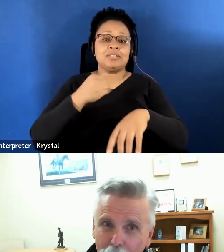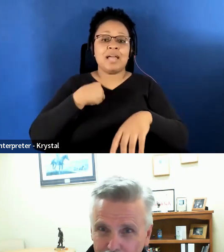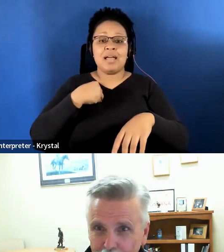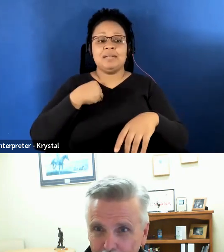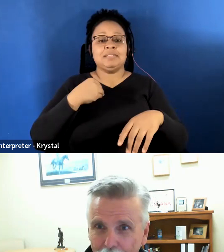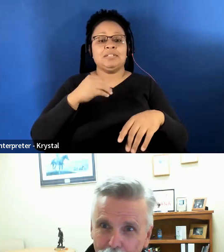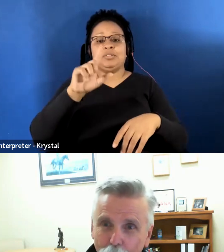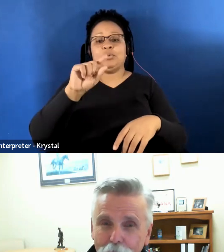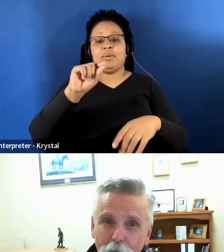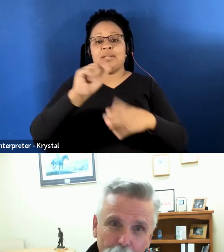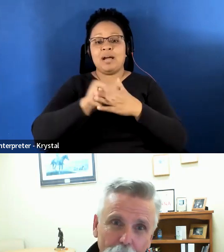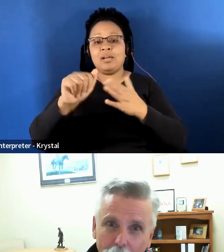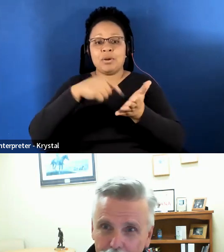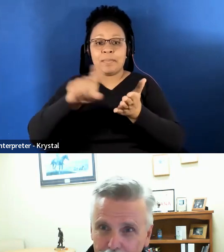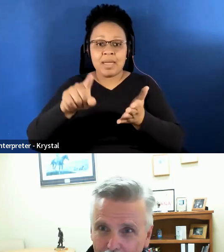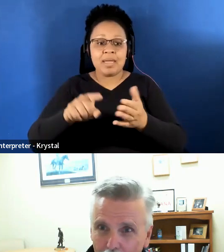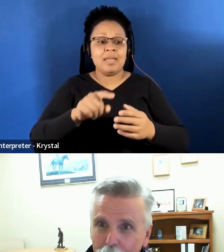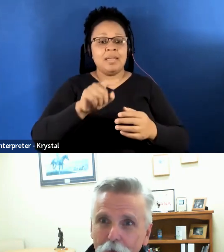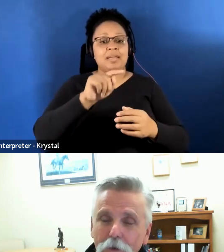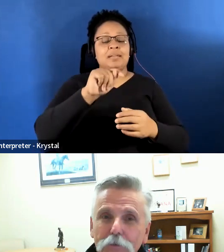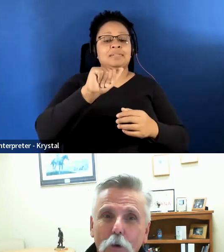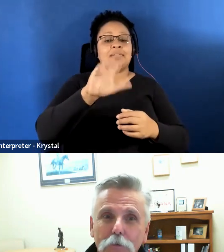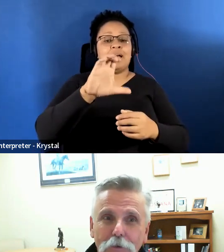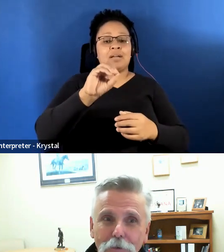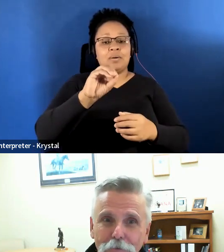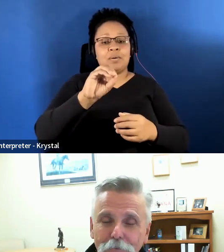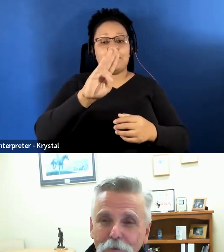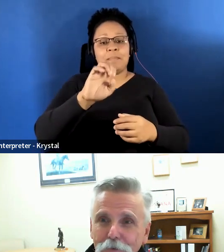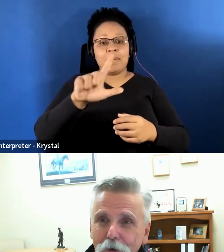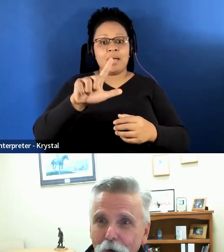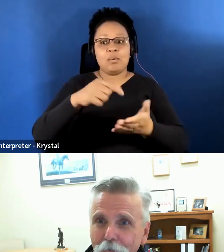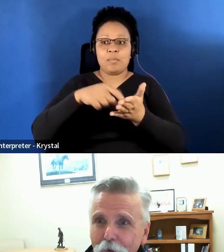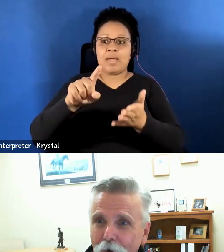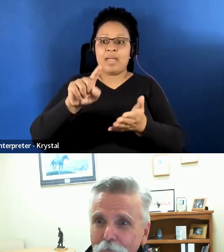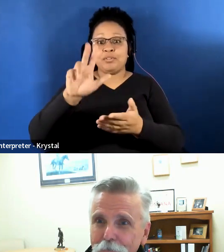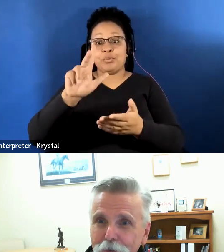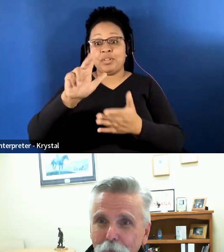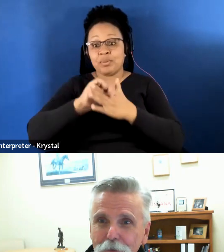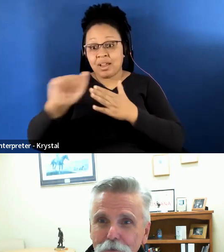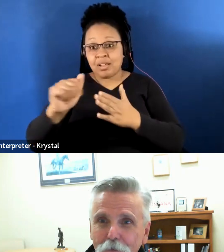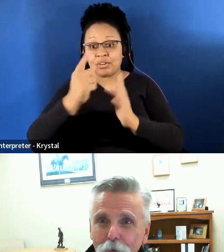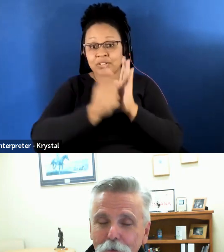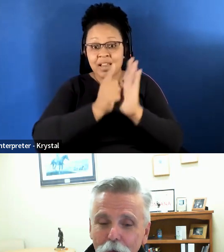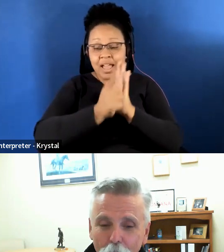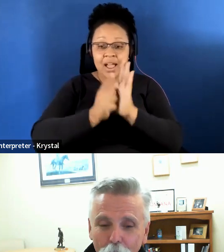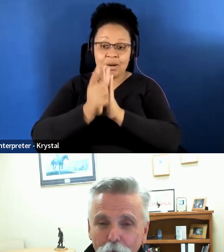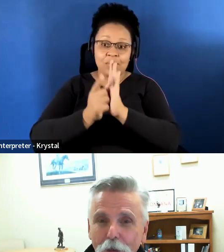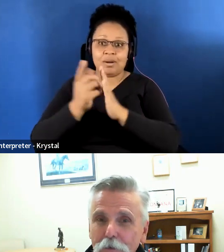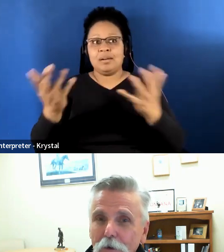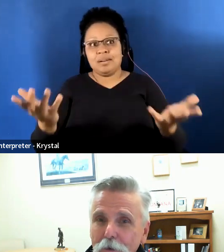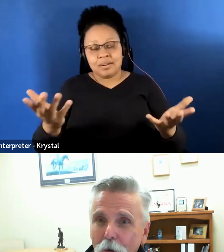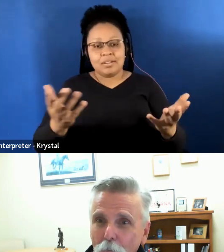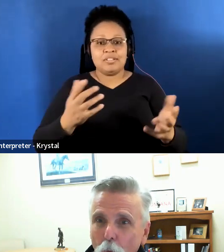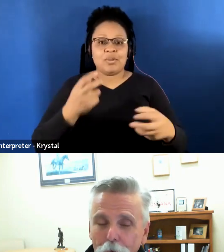Taco Bell says they'll pay up to $23 an hour. So it's a little difficult on our fixed budget. So